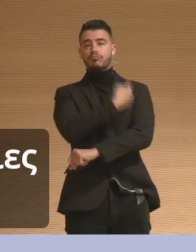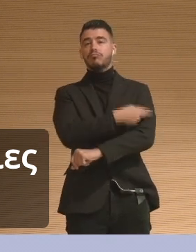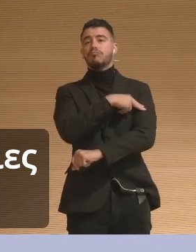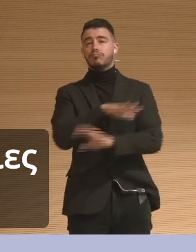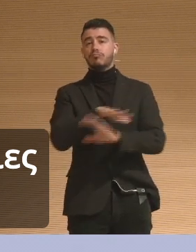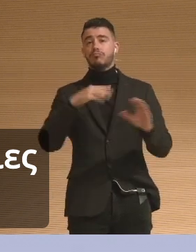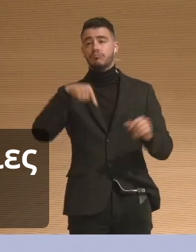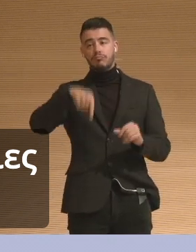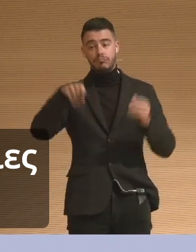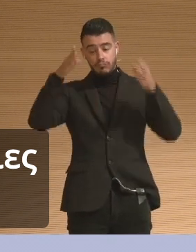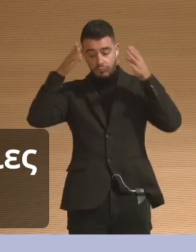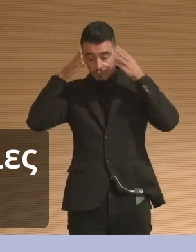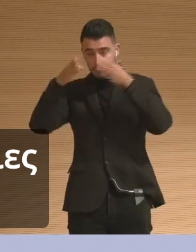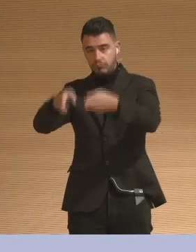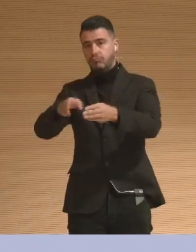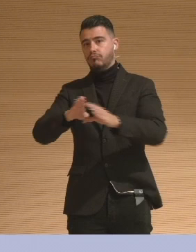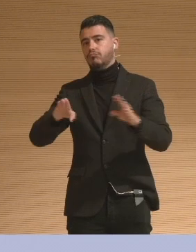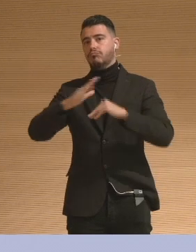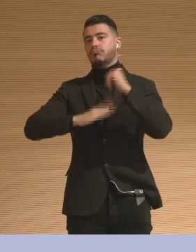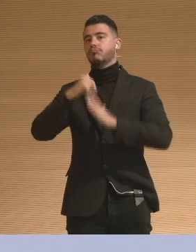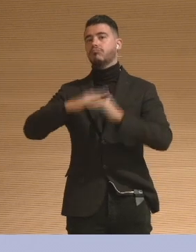an alternative way for patients.